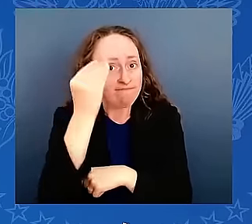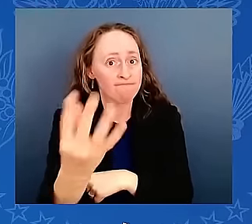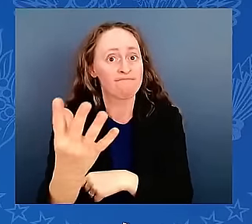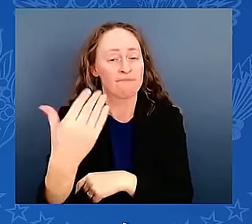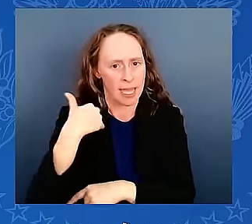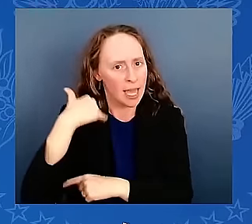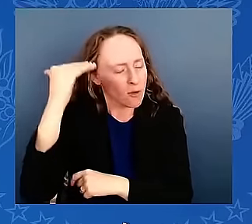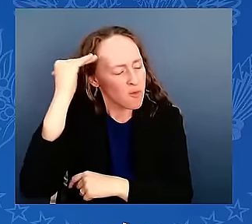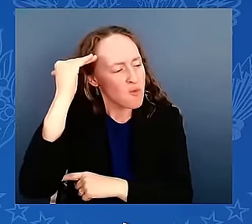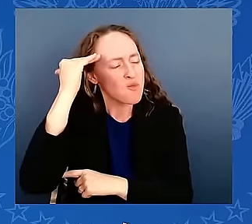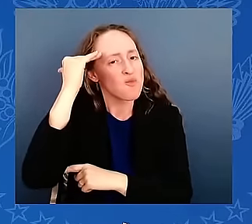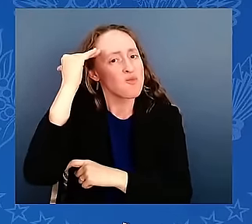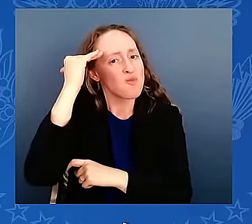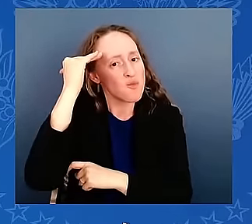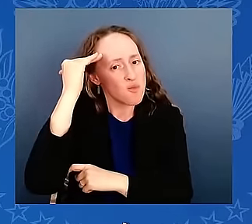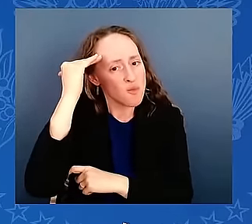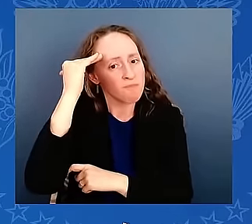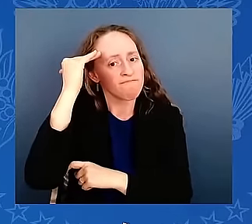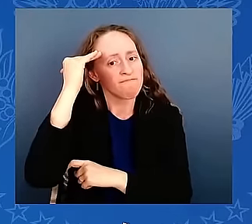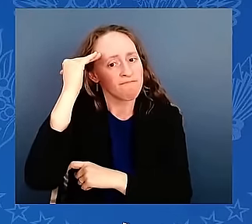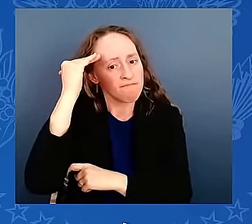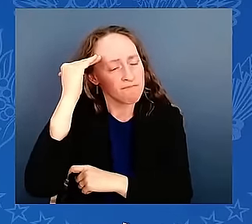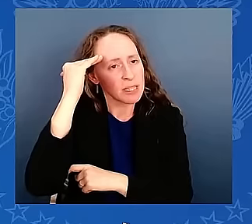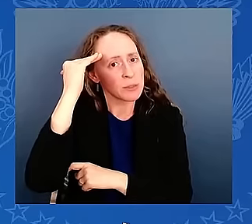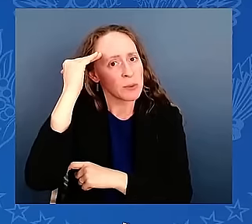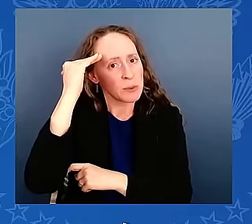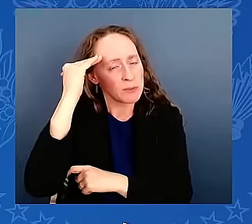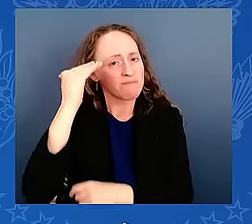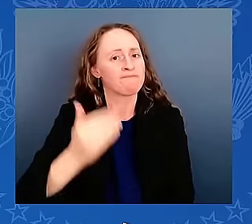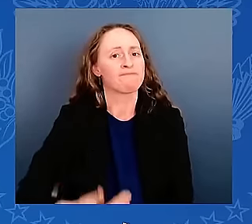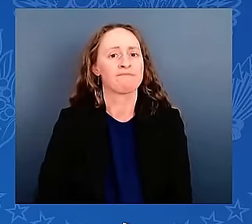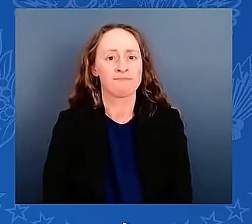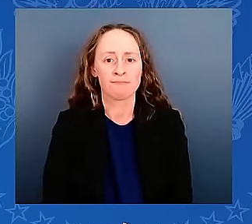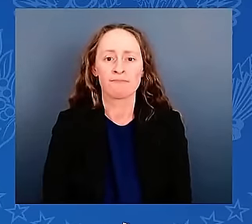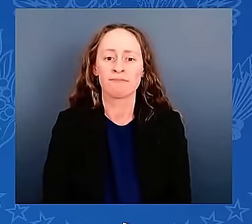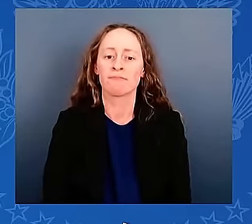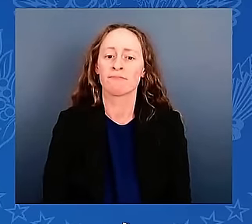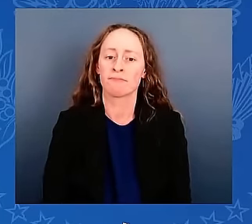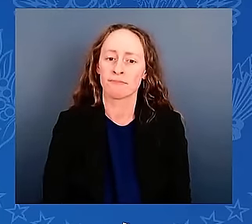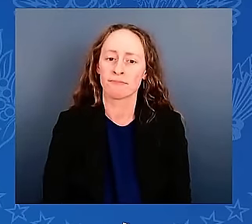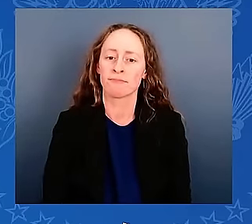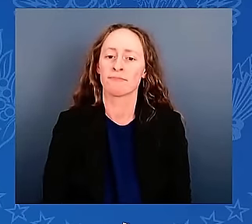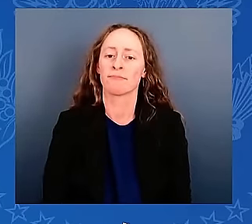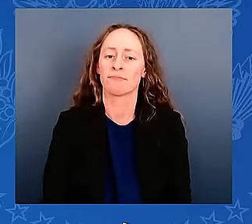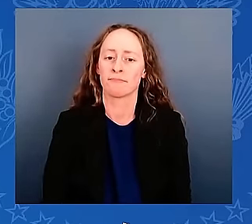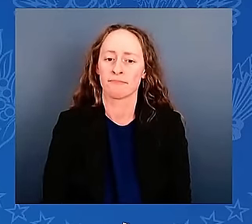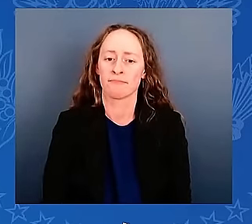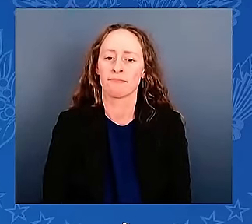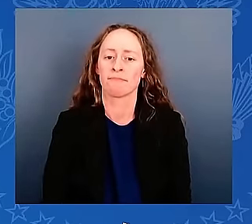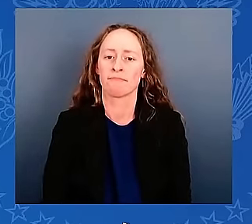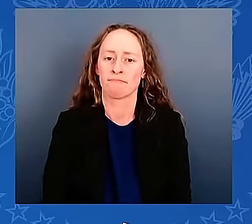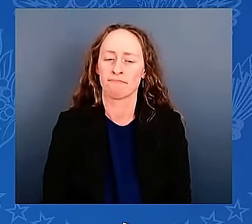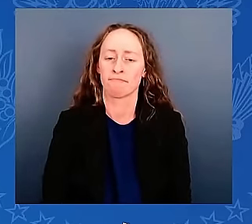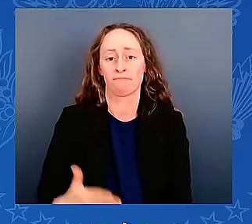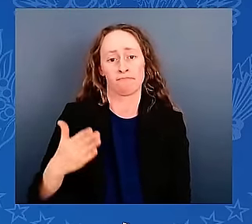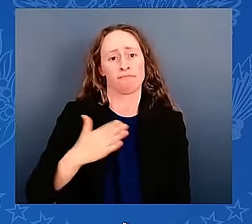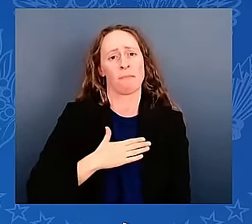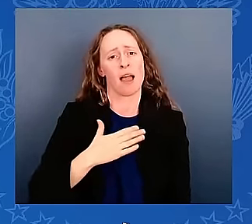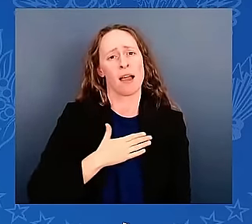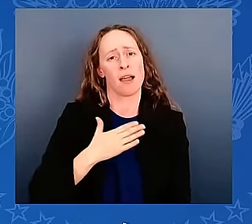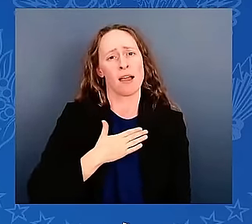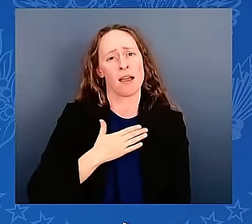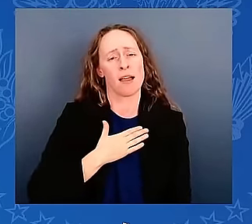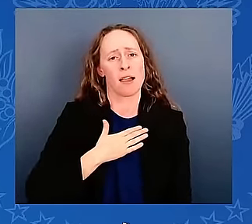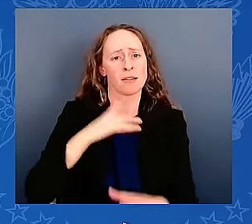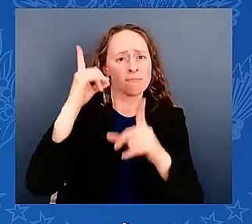Folks, my vision for the future will continue to be all about working people in this nation. And all my